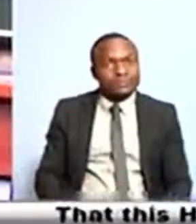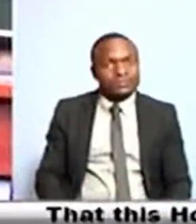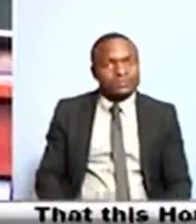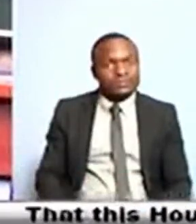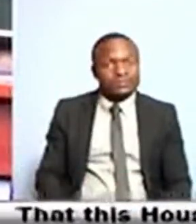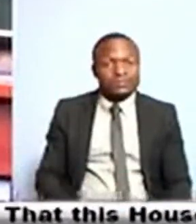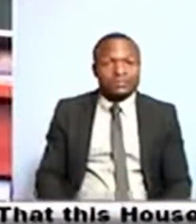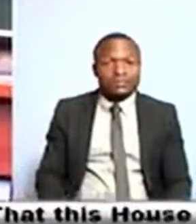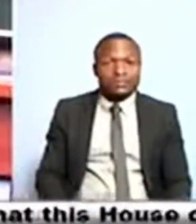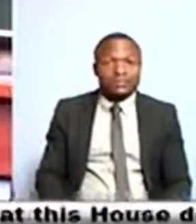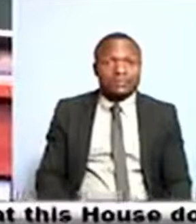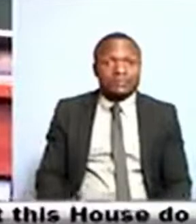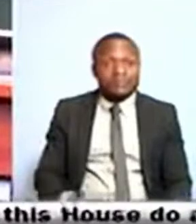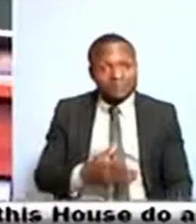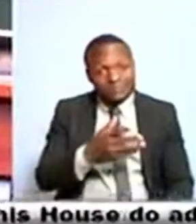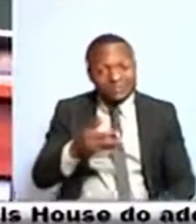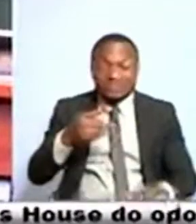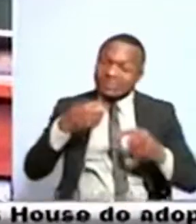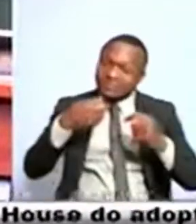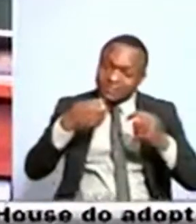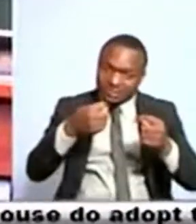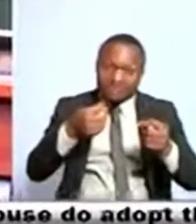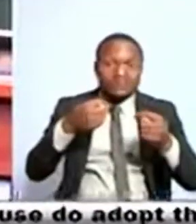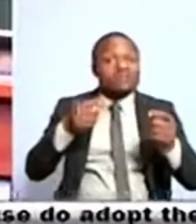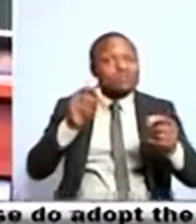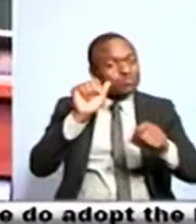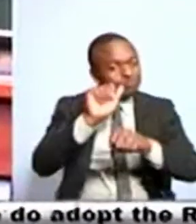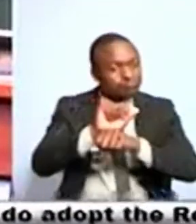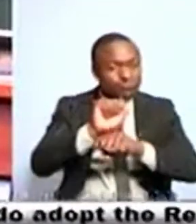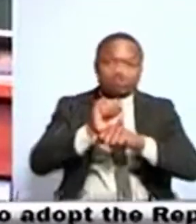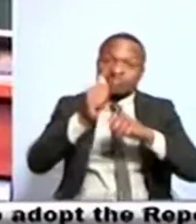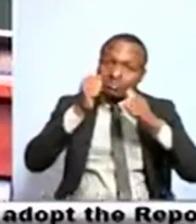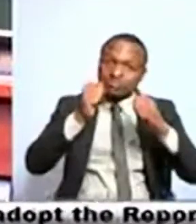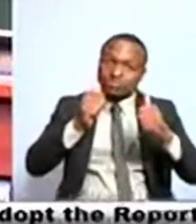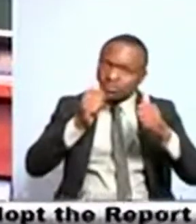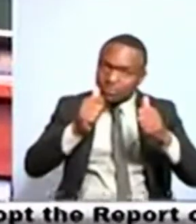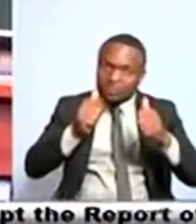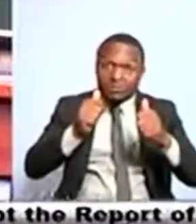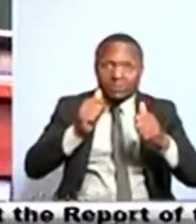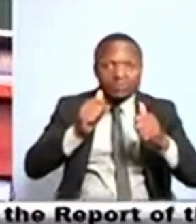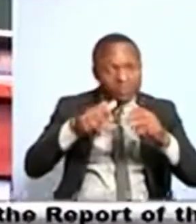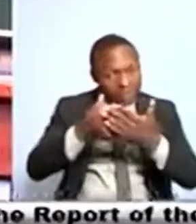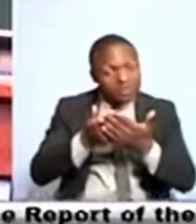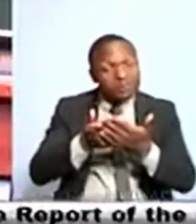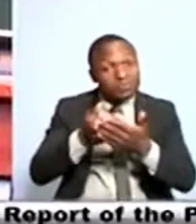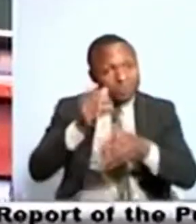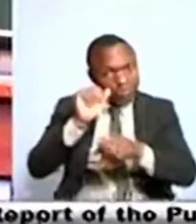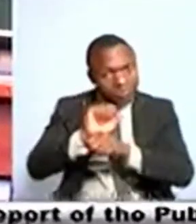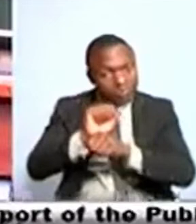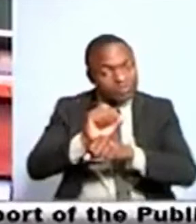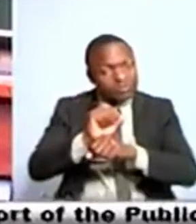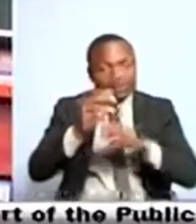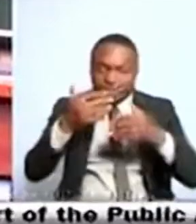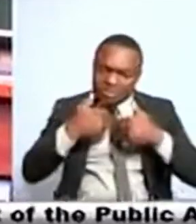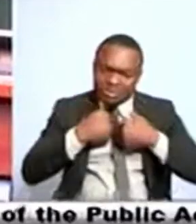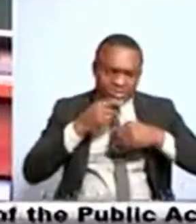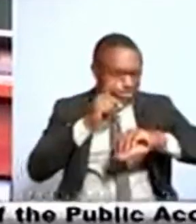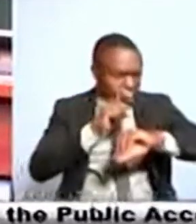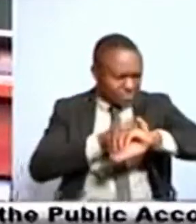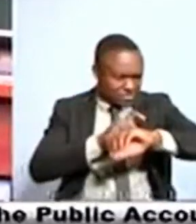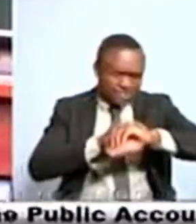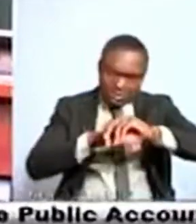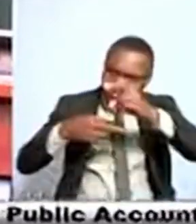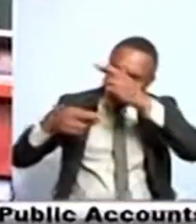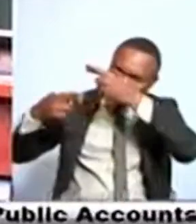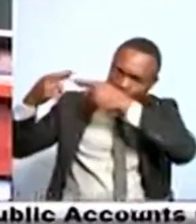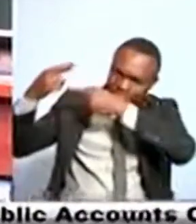in an attempt to be methodical in the way we do things, we have spent time to review all the